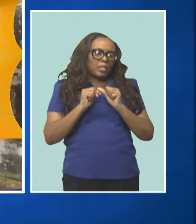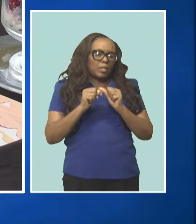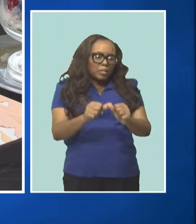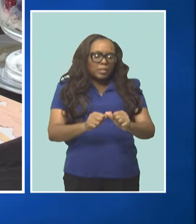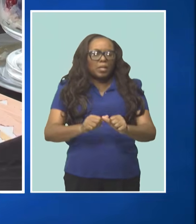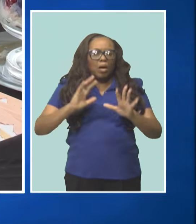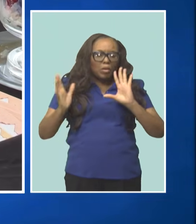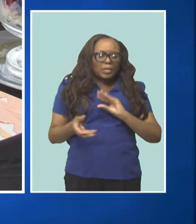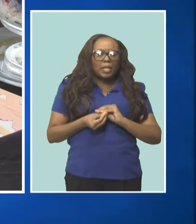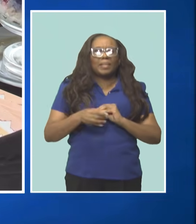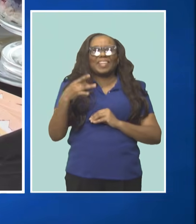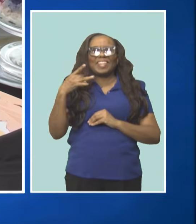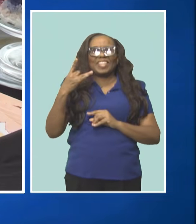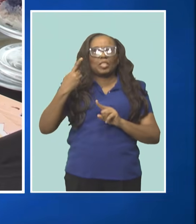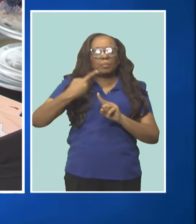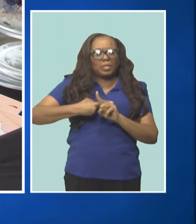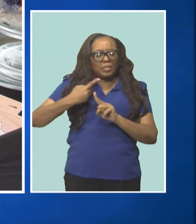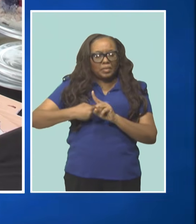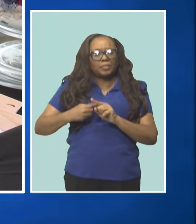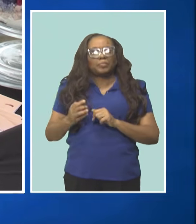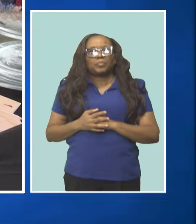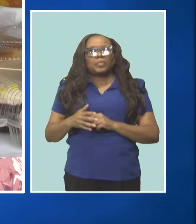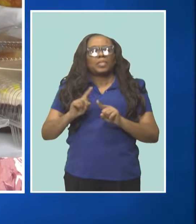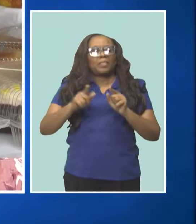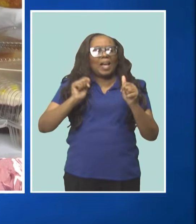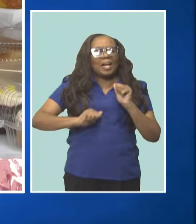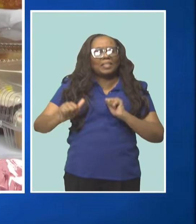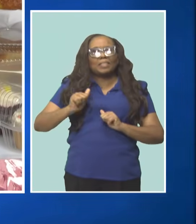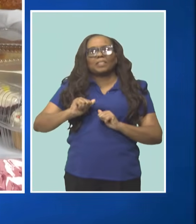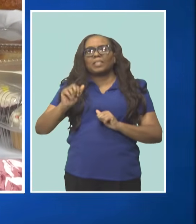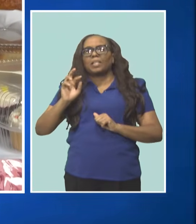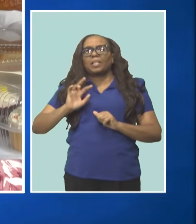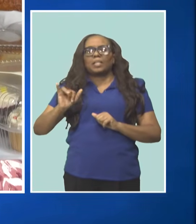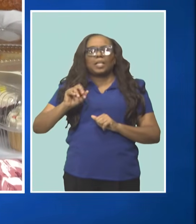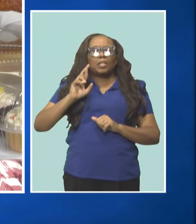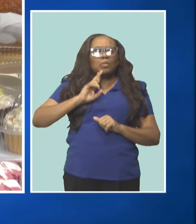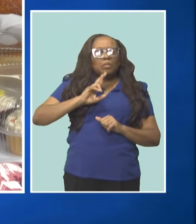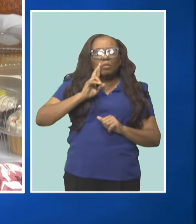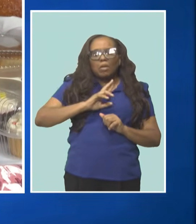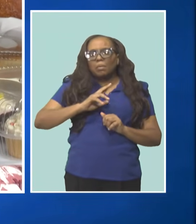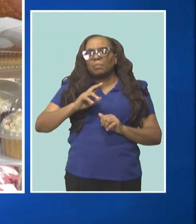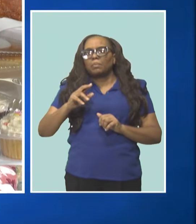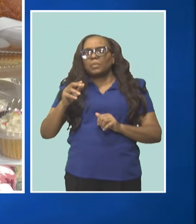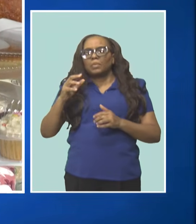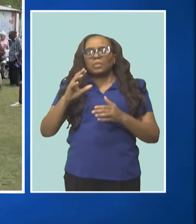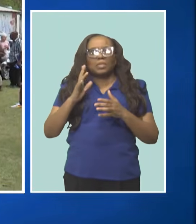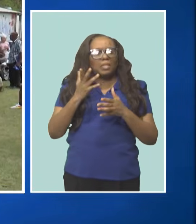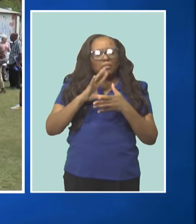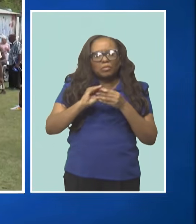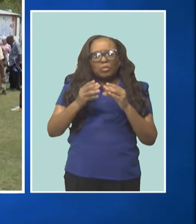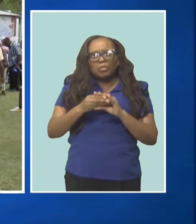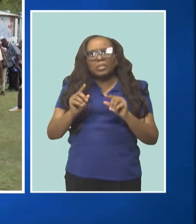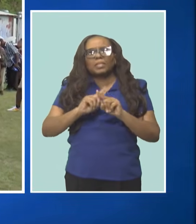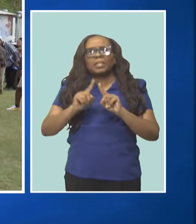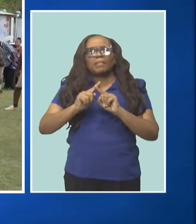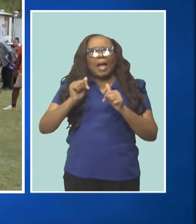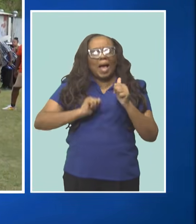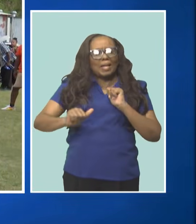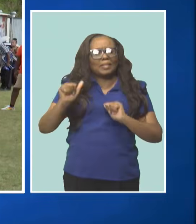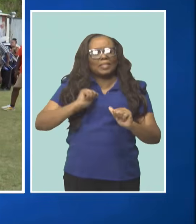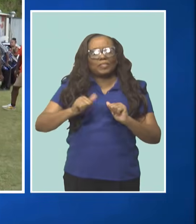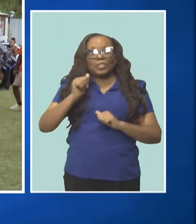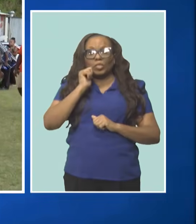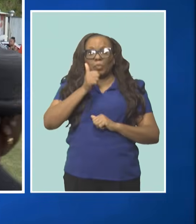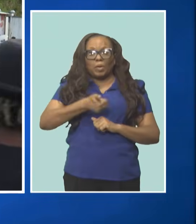months. Other activities for St. Thomas include a rum tales and handover event at Harrison's Cave tomorrow. Akeem